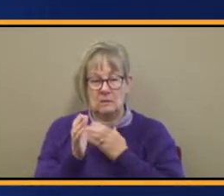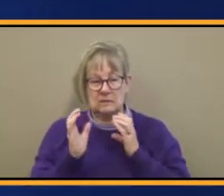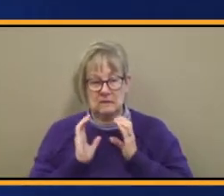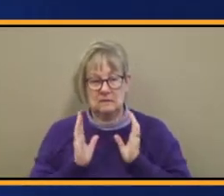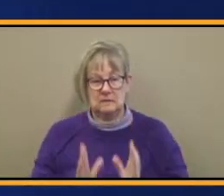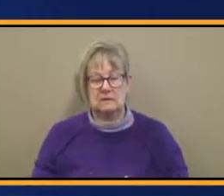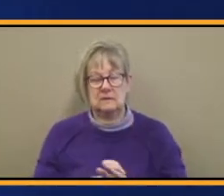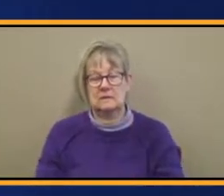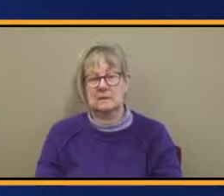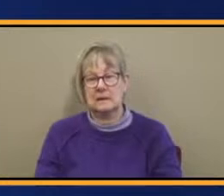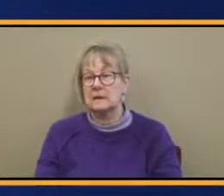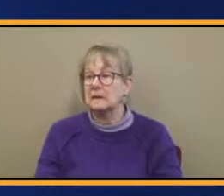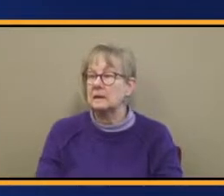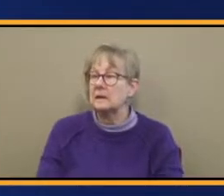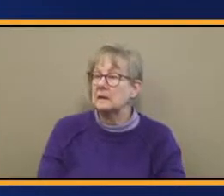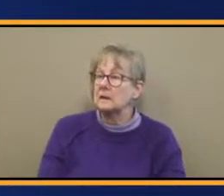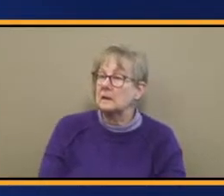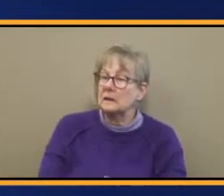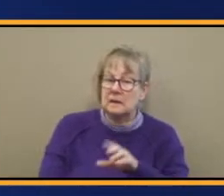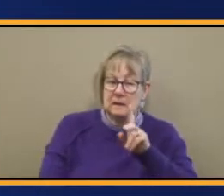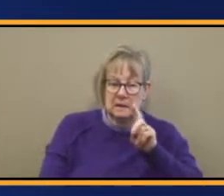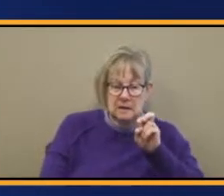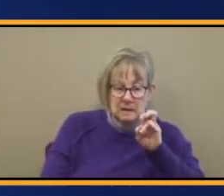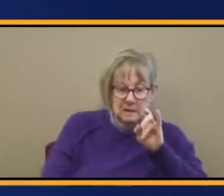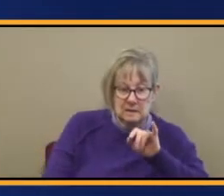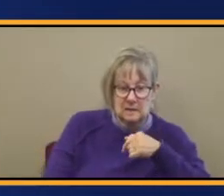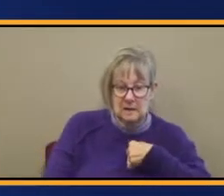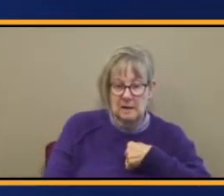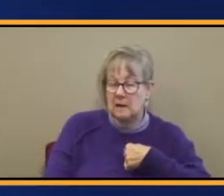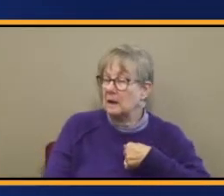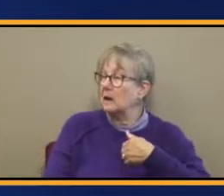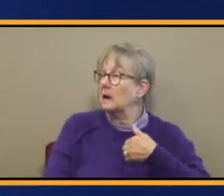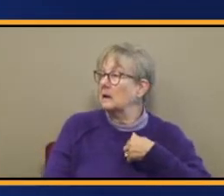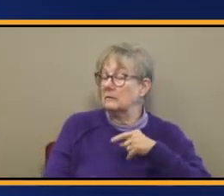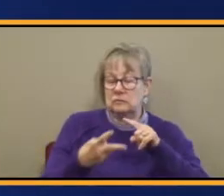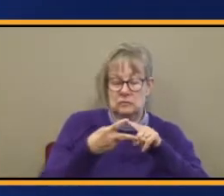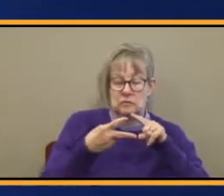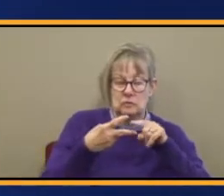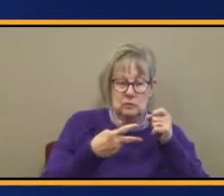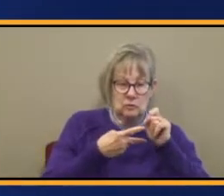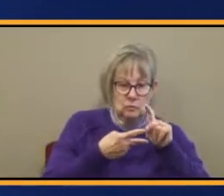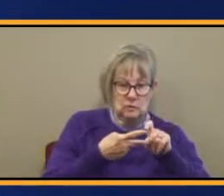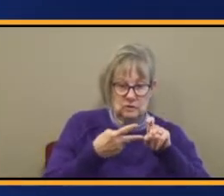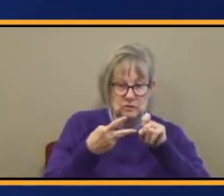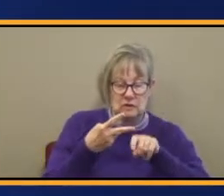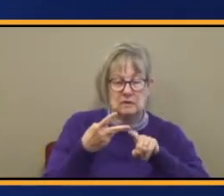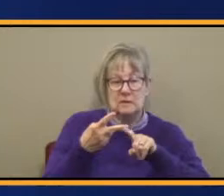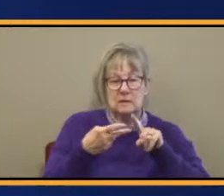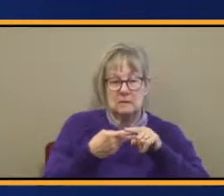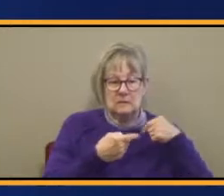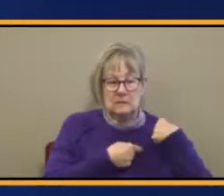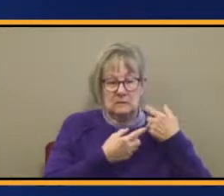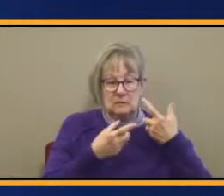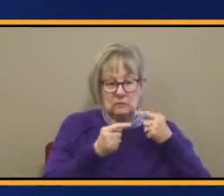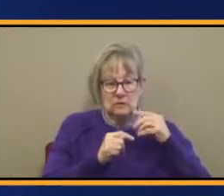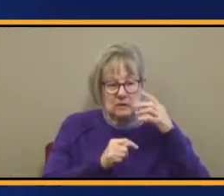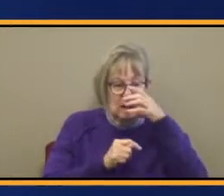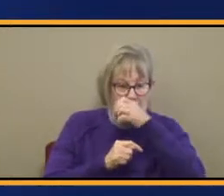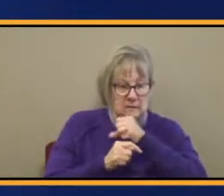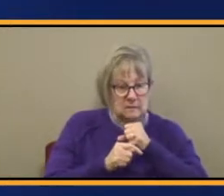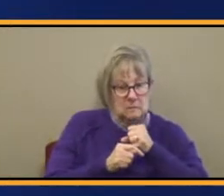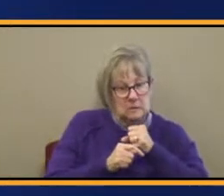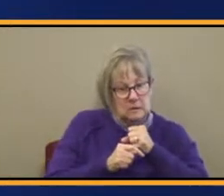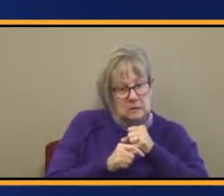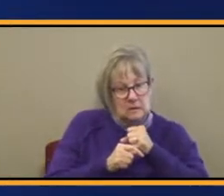Thank you, Mayor. Mayor Pro Tem? Yeah, I just got two quick questions. Have we ever tried to estimate